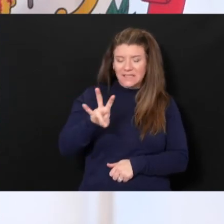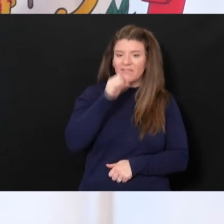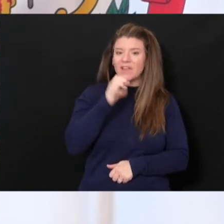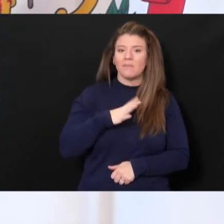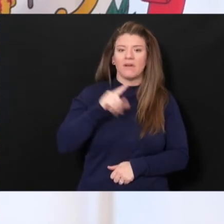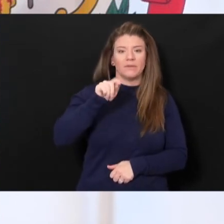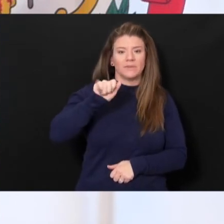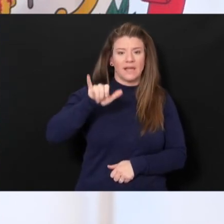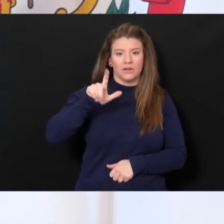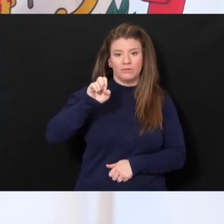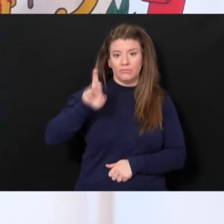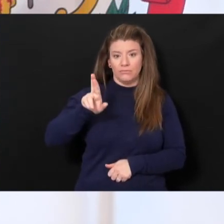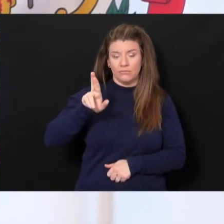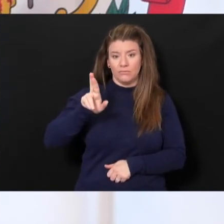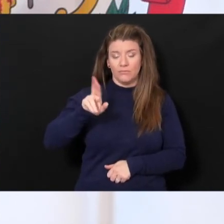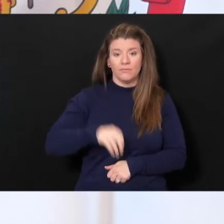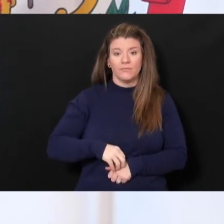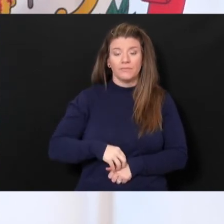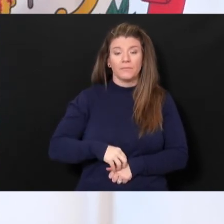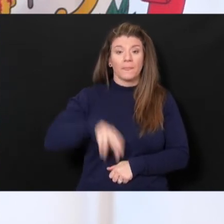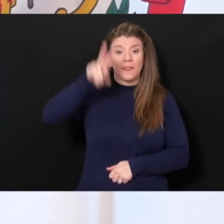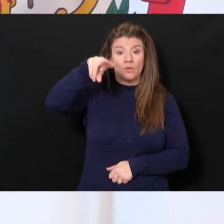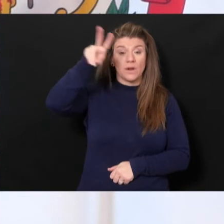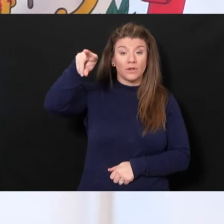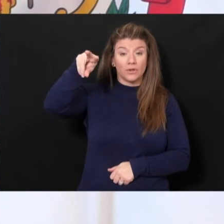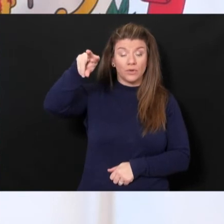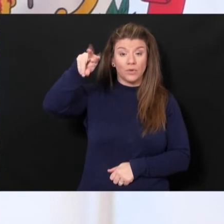from Taylor County. Our